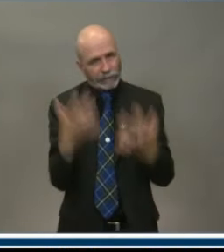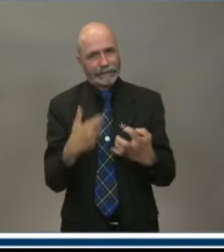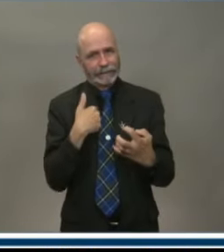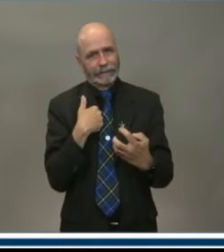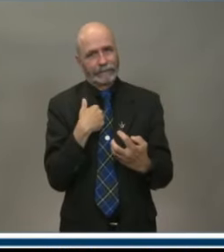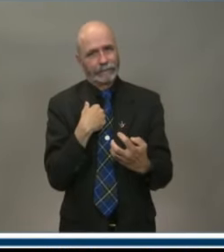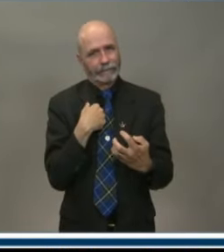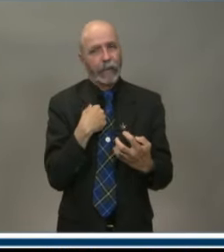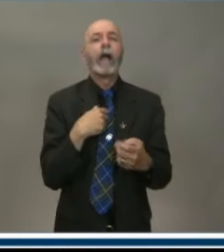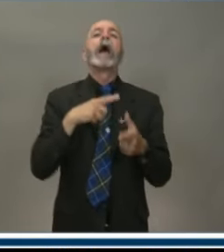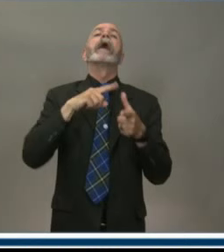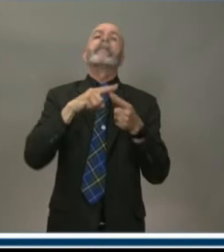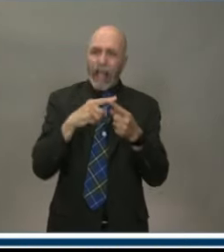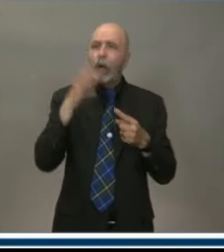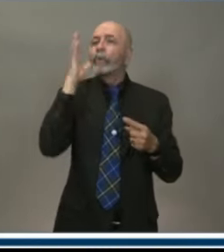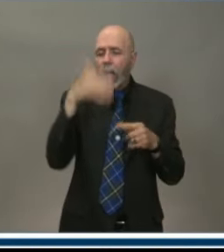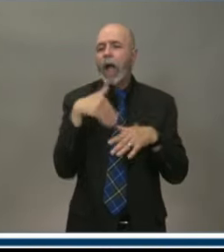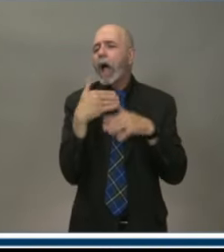start lifting off of